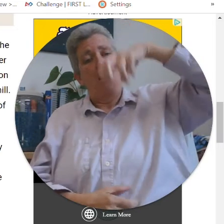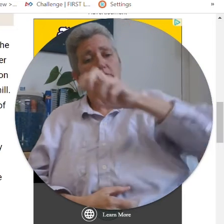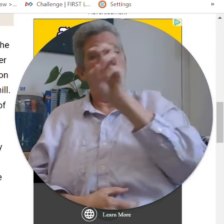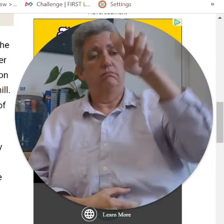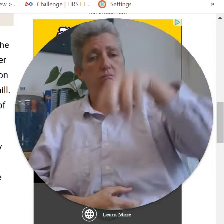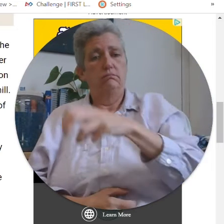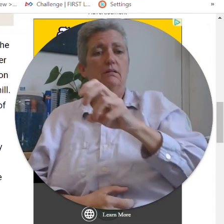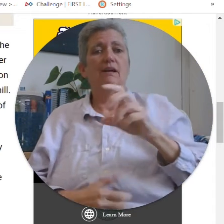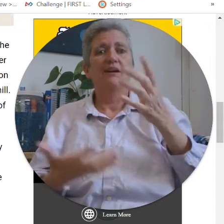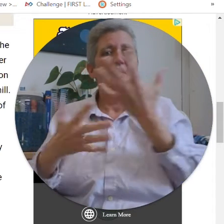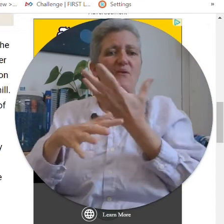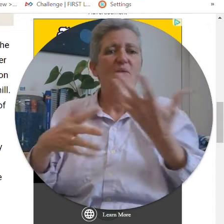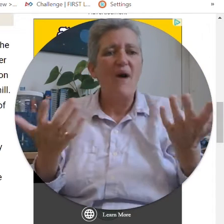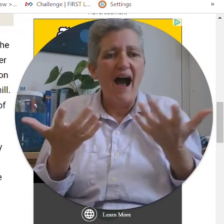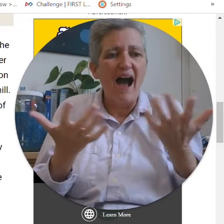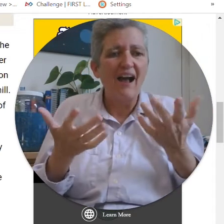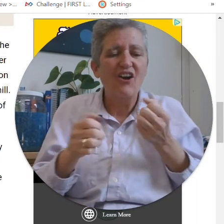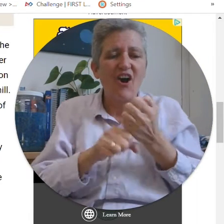converted.